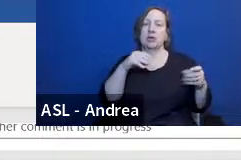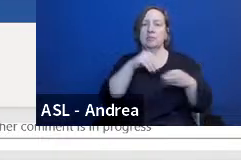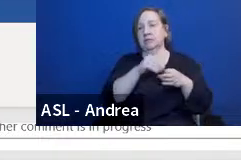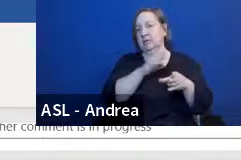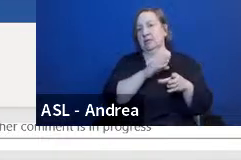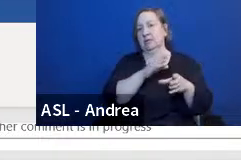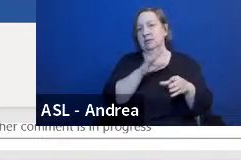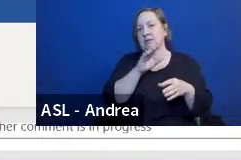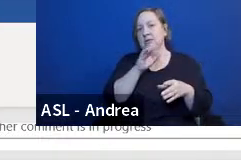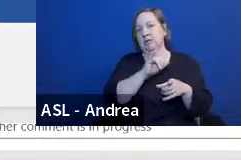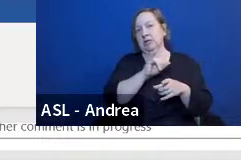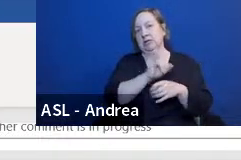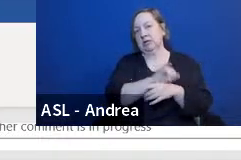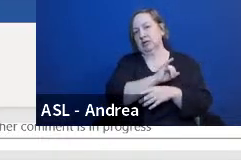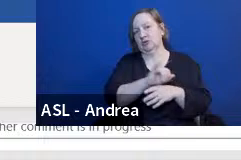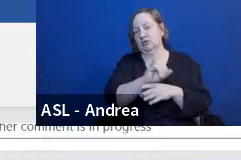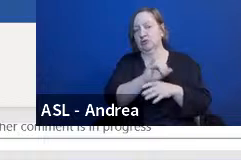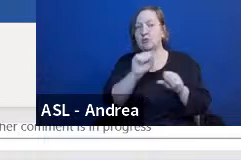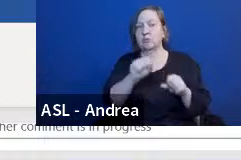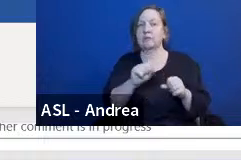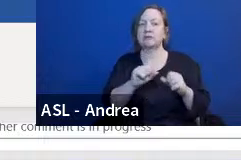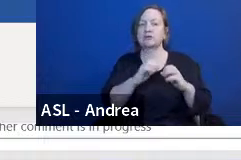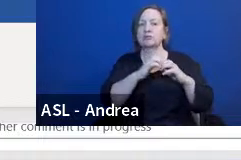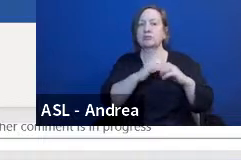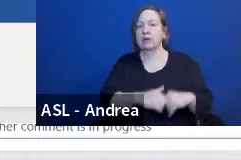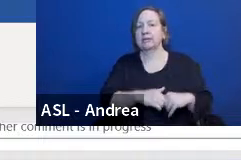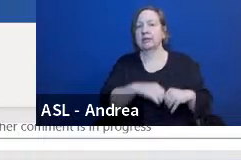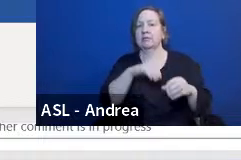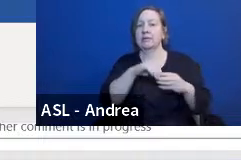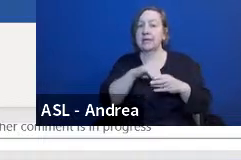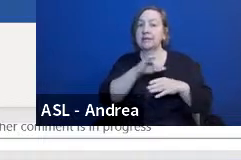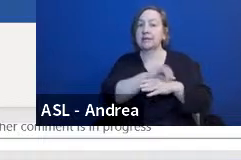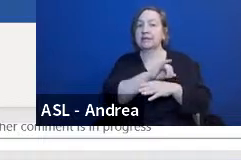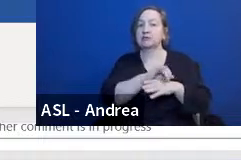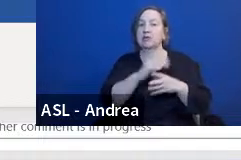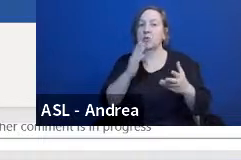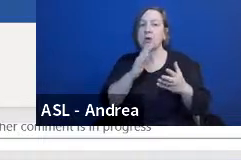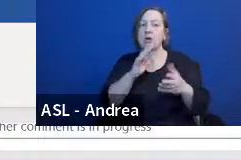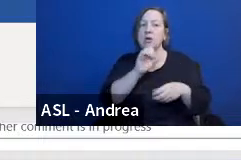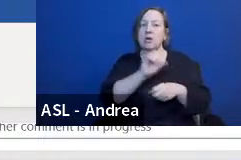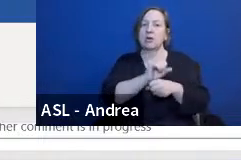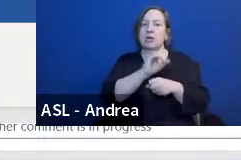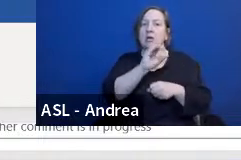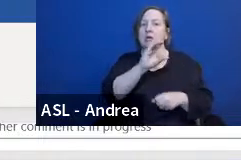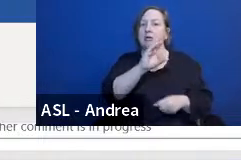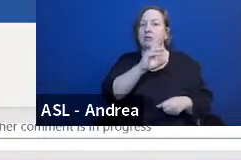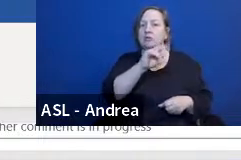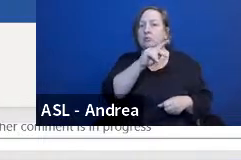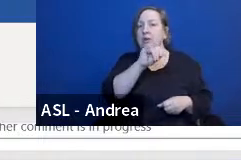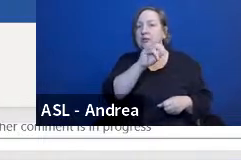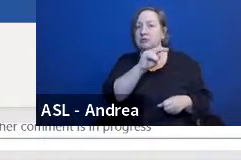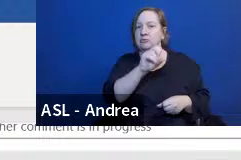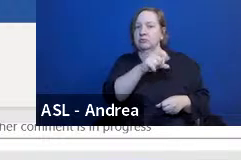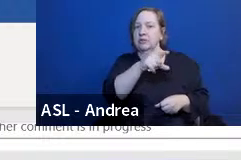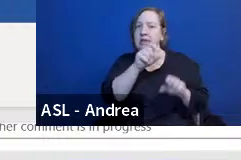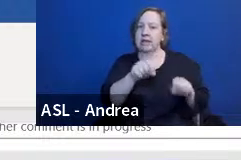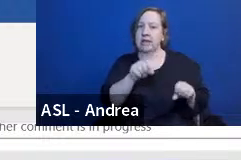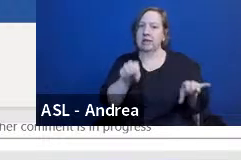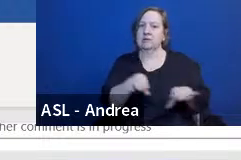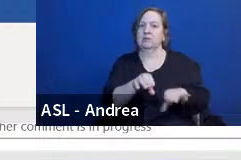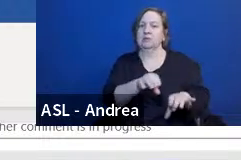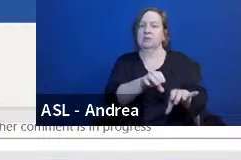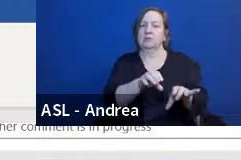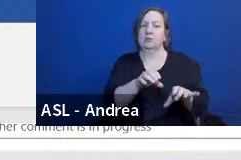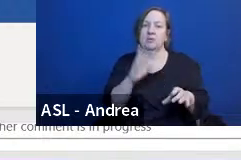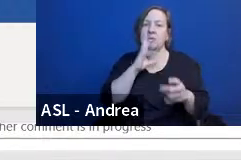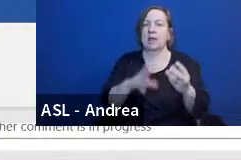industry. So actually being able to break down within the industry what occupations they're actually performing, I think will